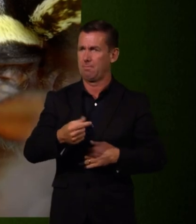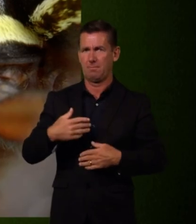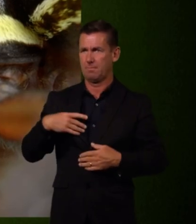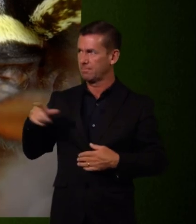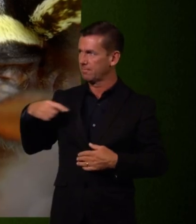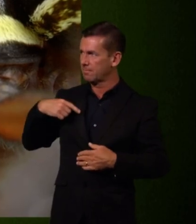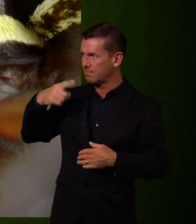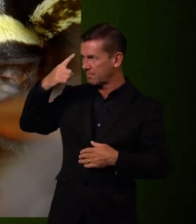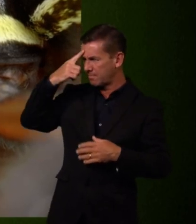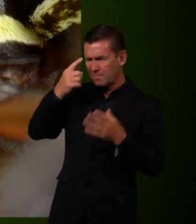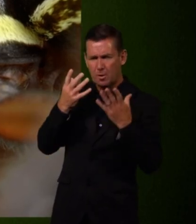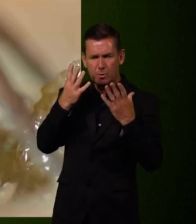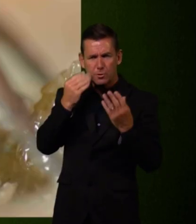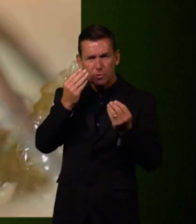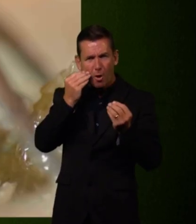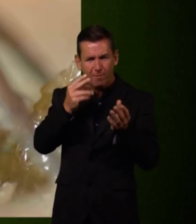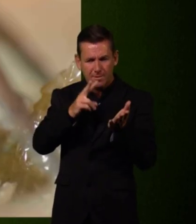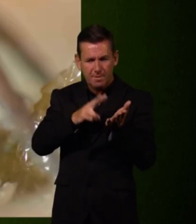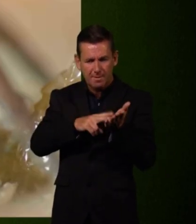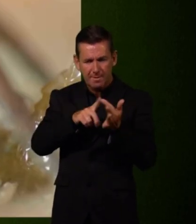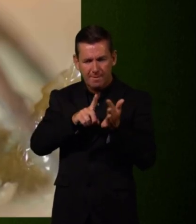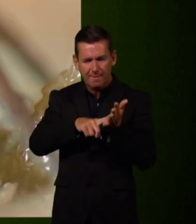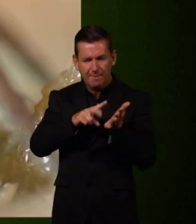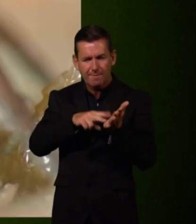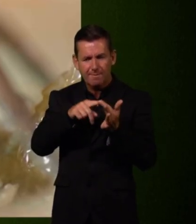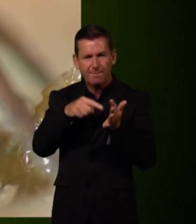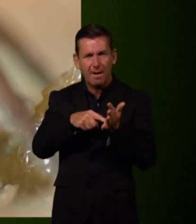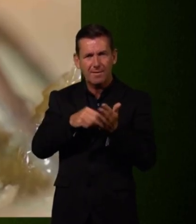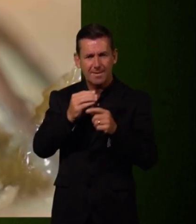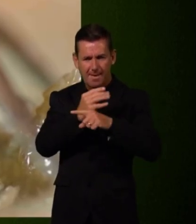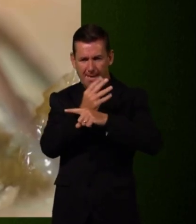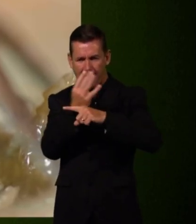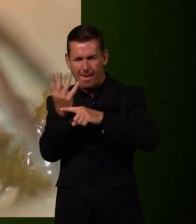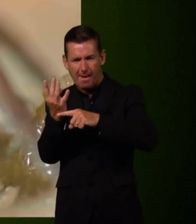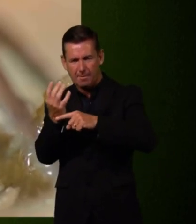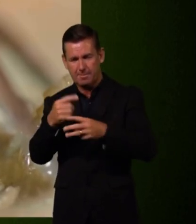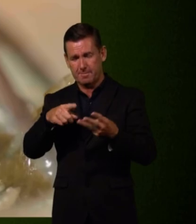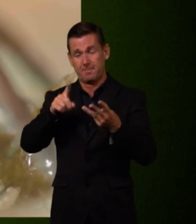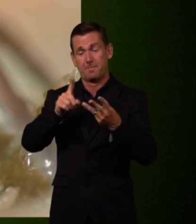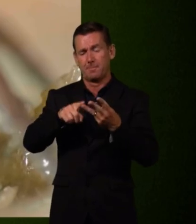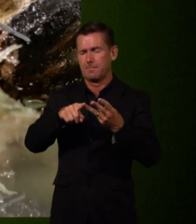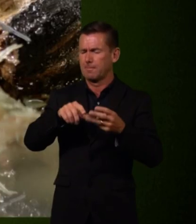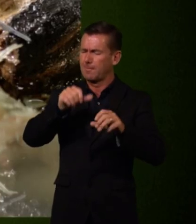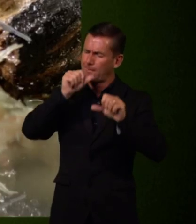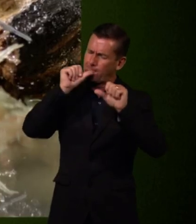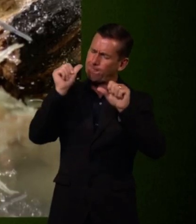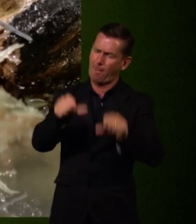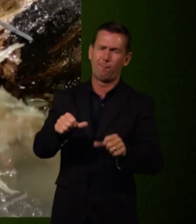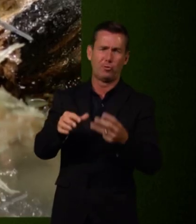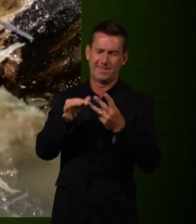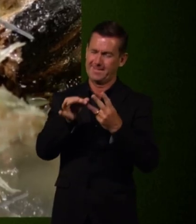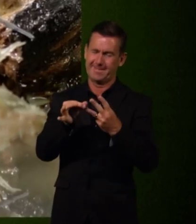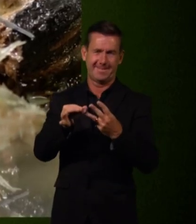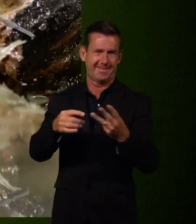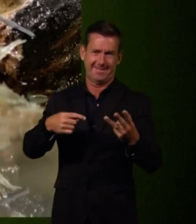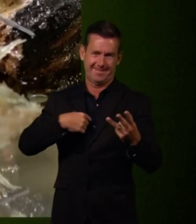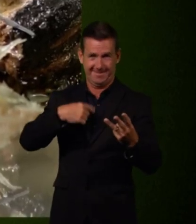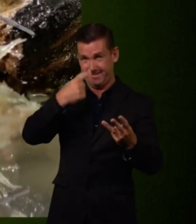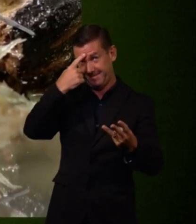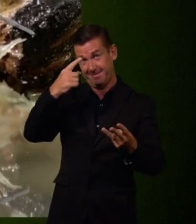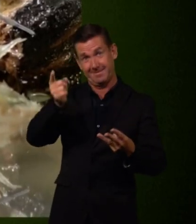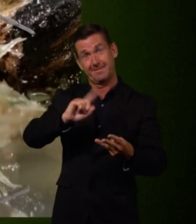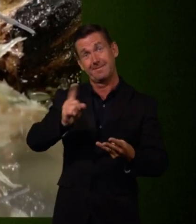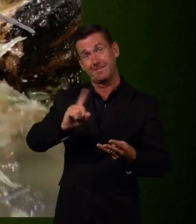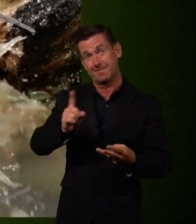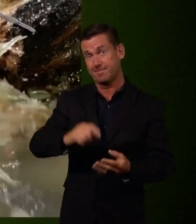velvety hairs which trap air. But the favourite thing about this spider, from my perspective, is the